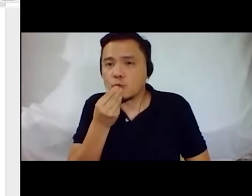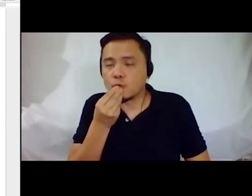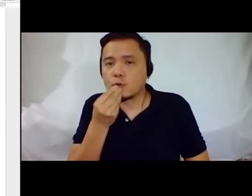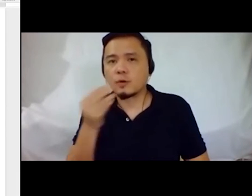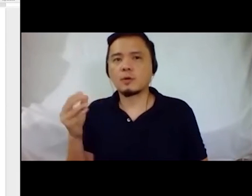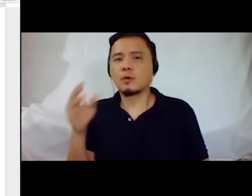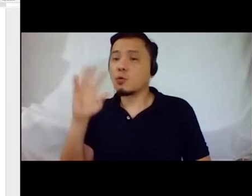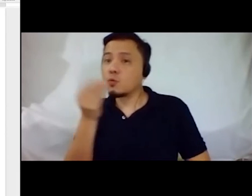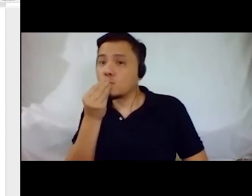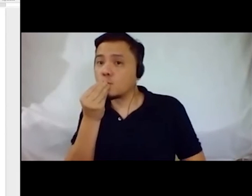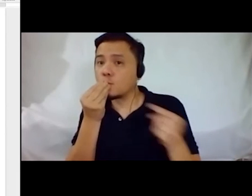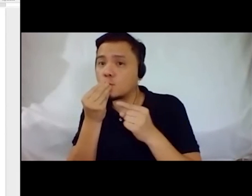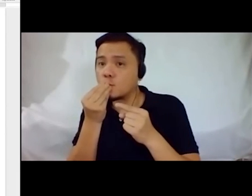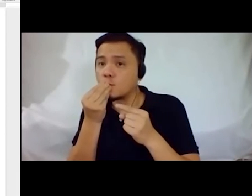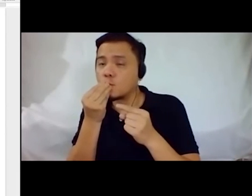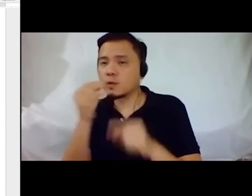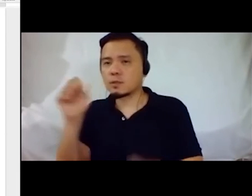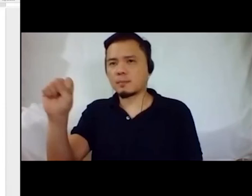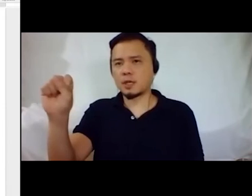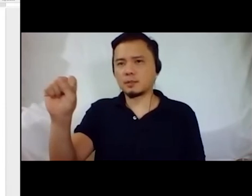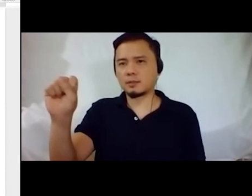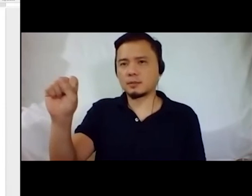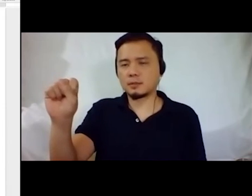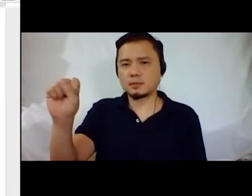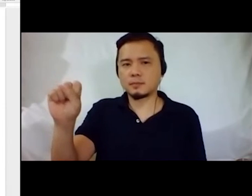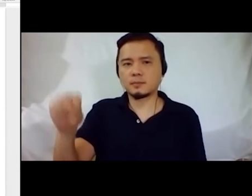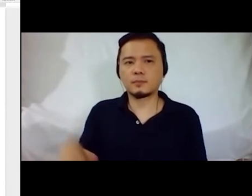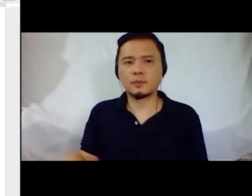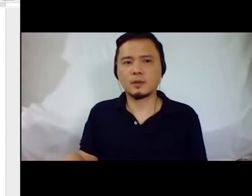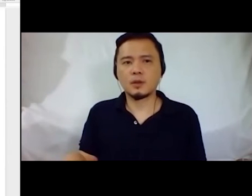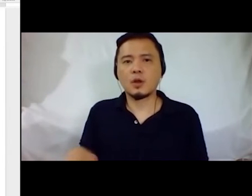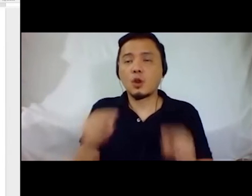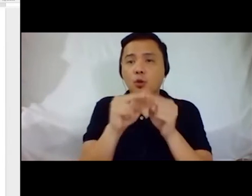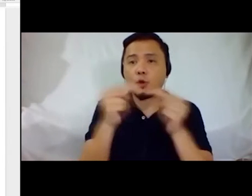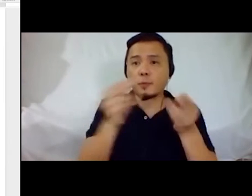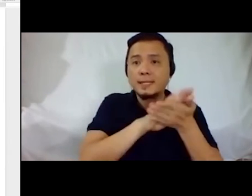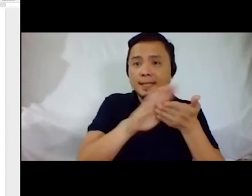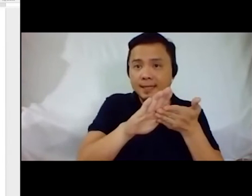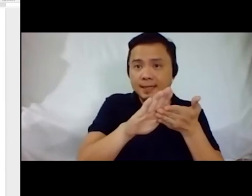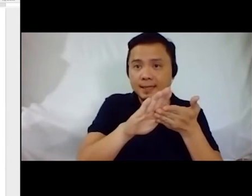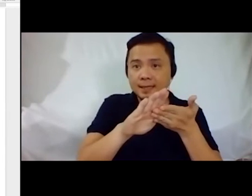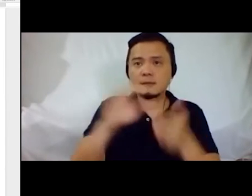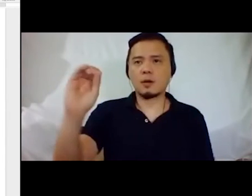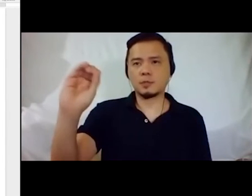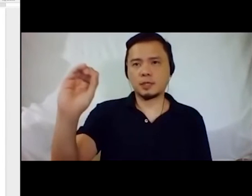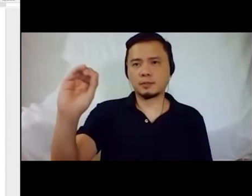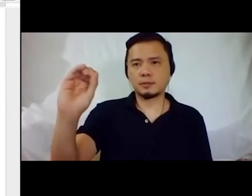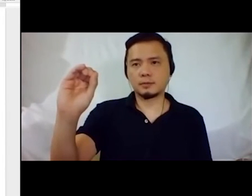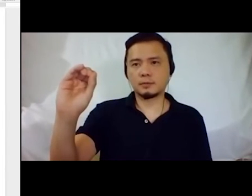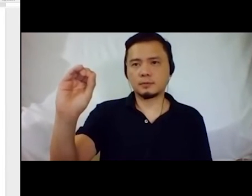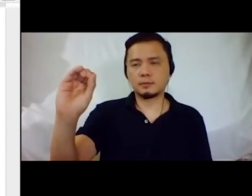So notebook neat is the object and who is the subject.